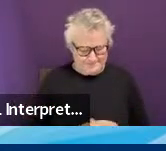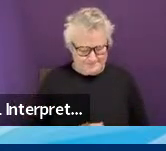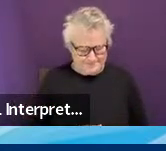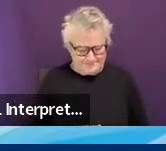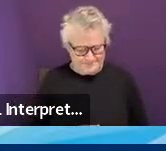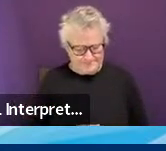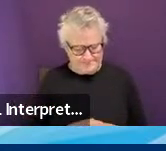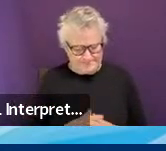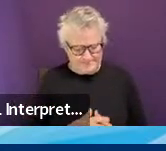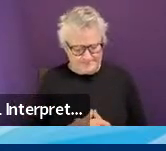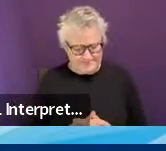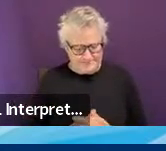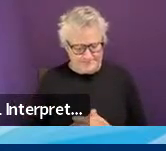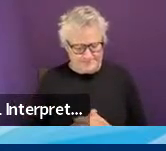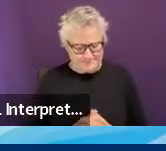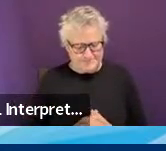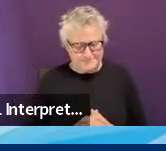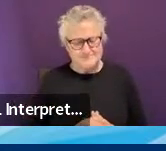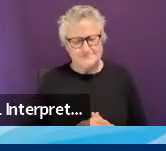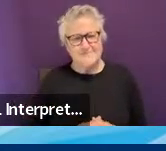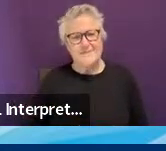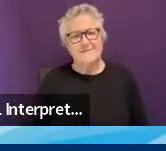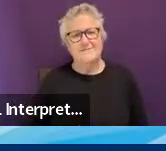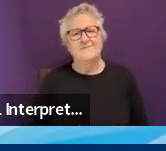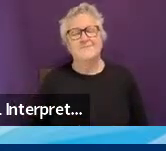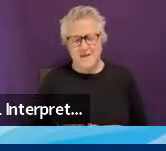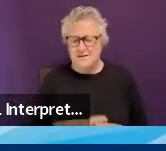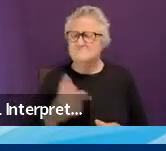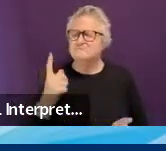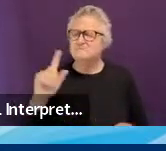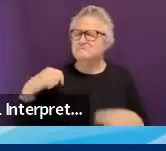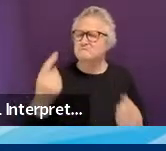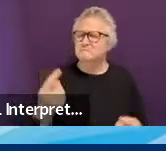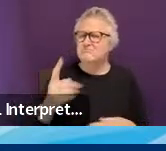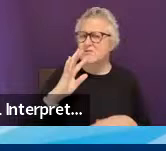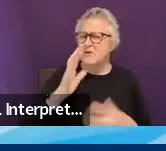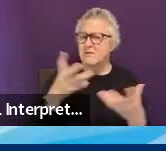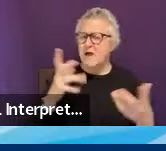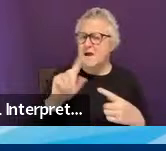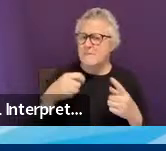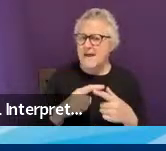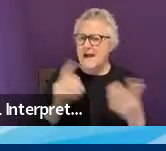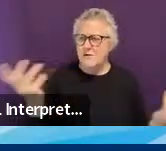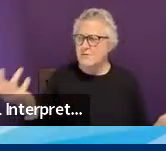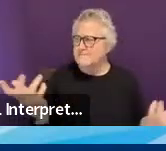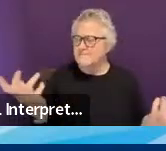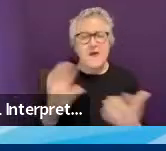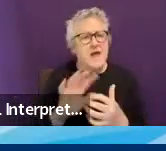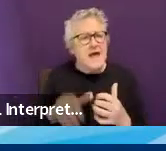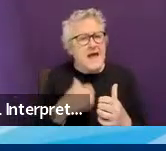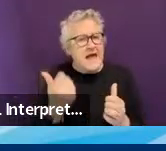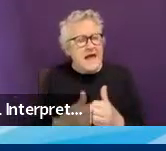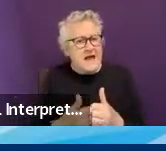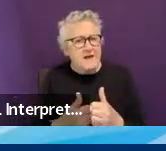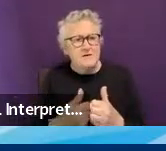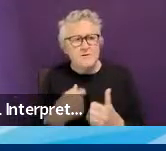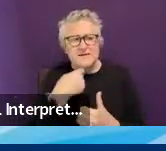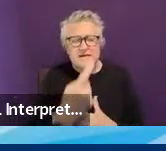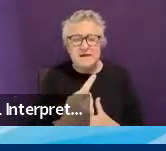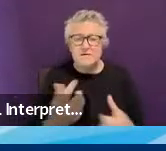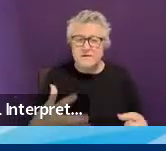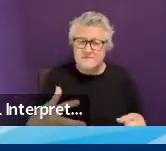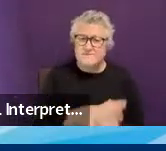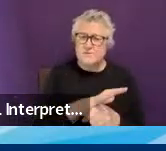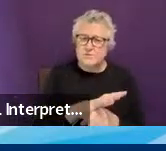and our partners have been talking a lot over the last several months about how do we tell the story about the entire program, and how do we share